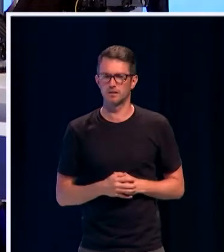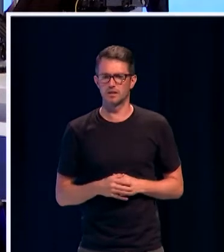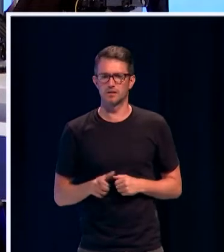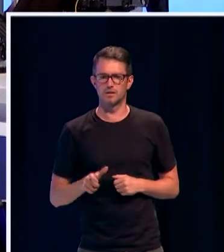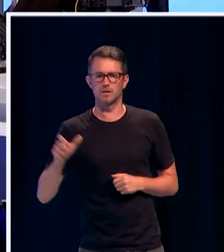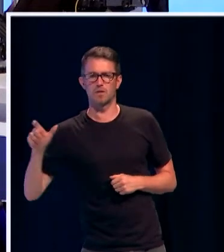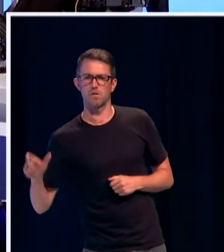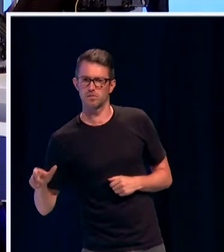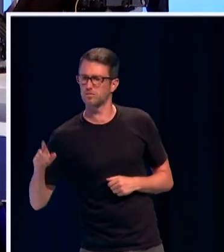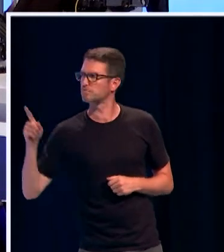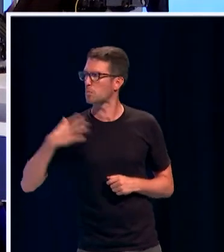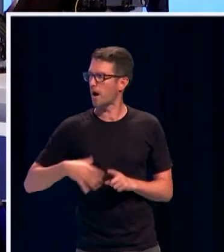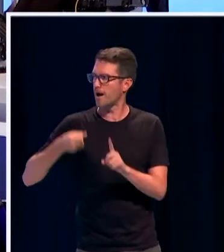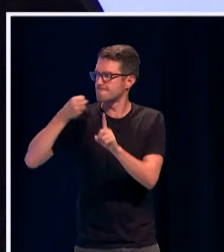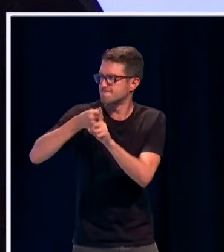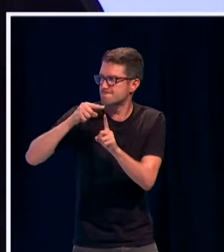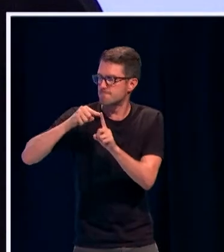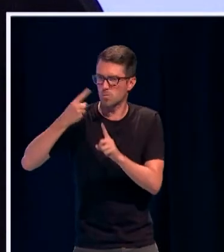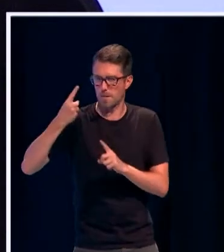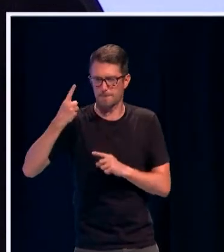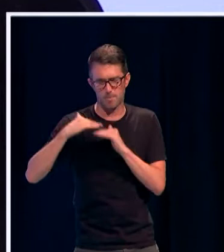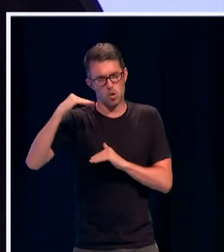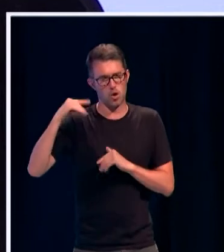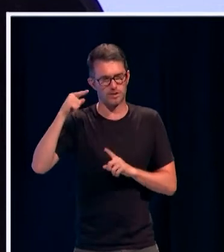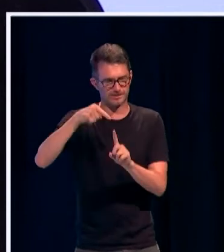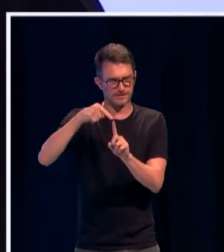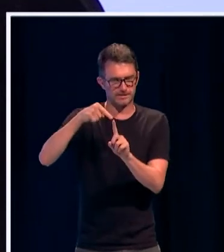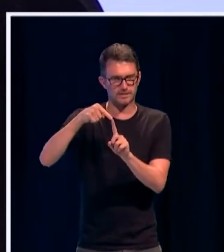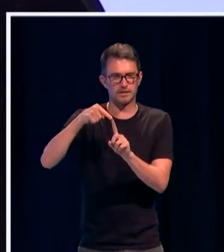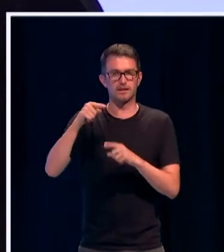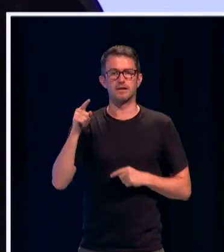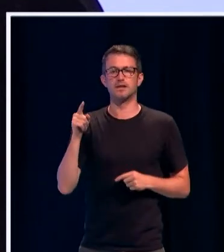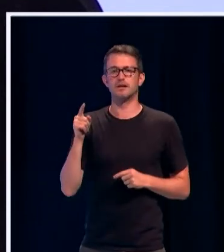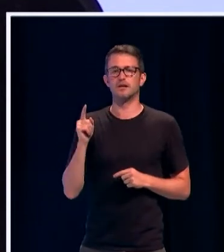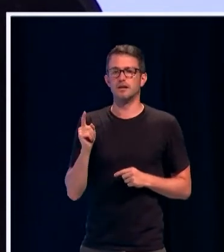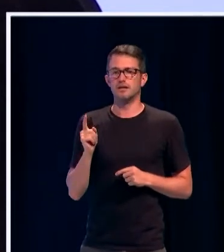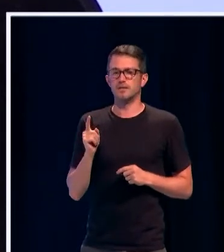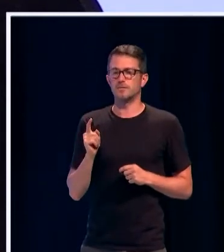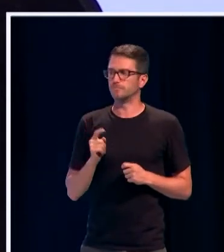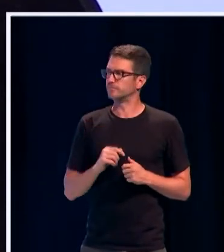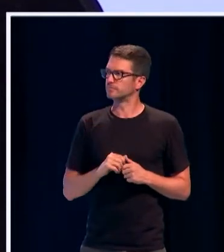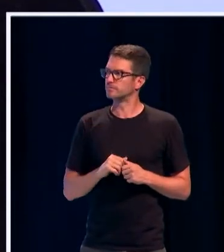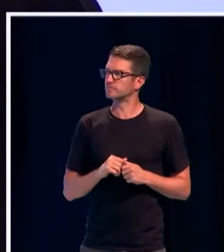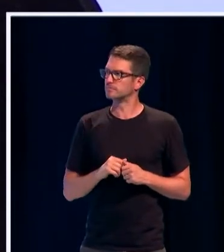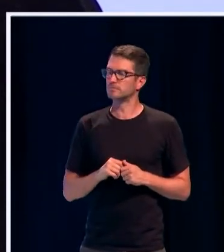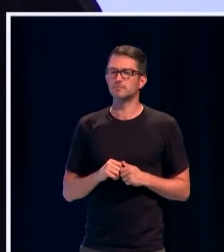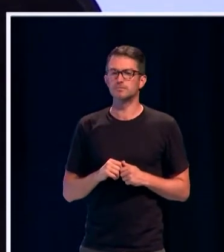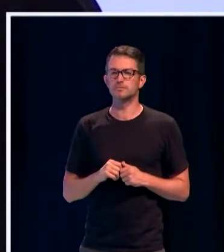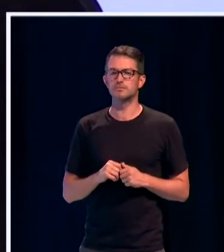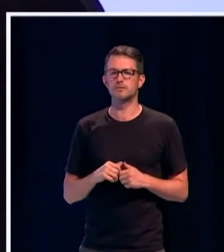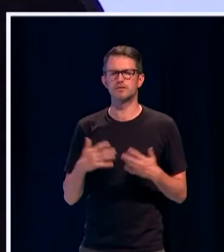how DPO can move their movement, because that is also very important. One thing we